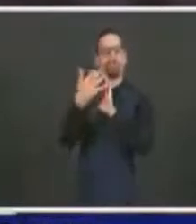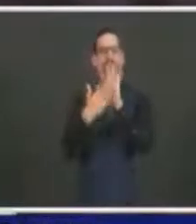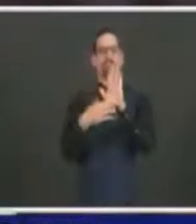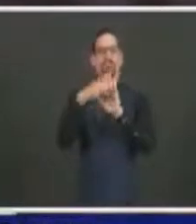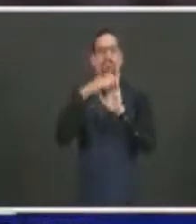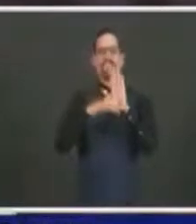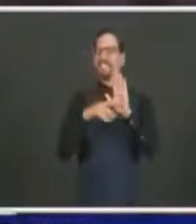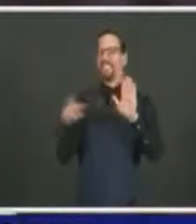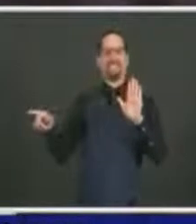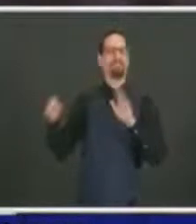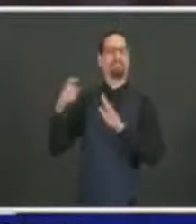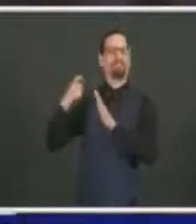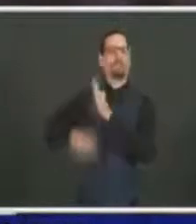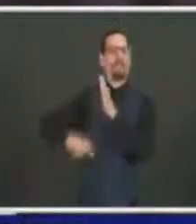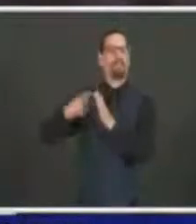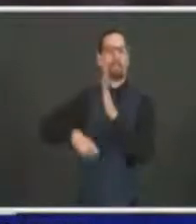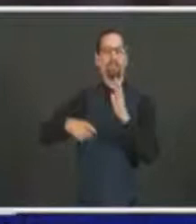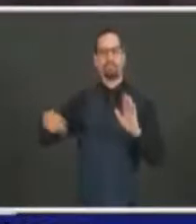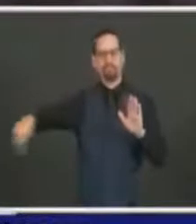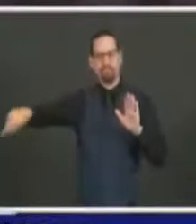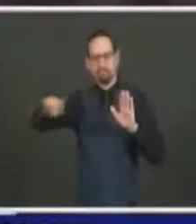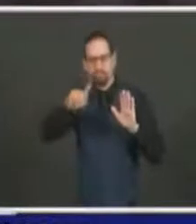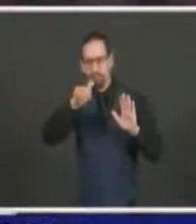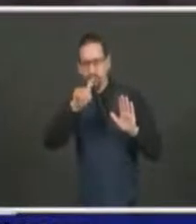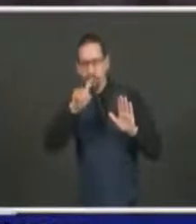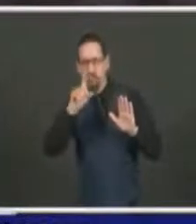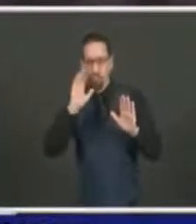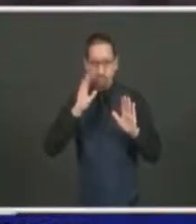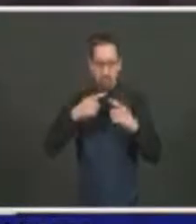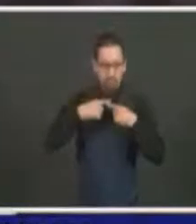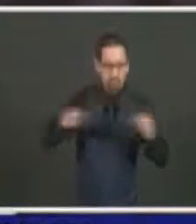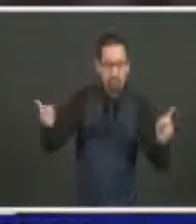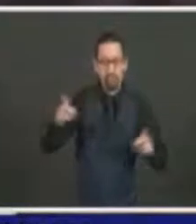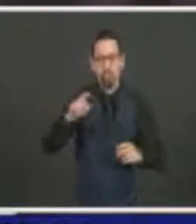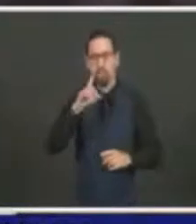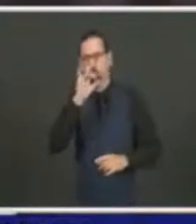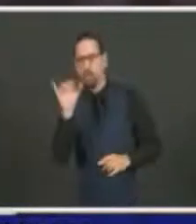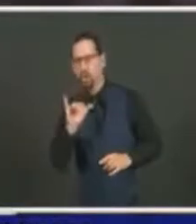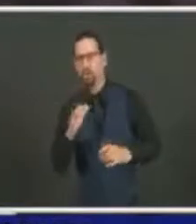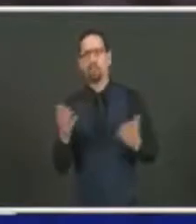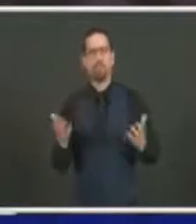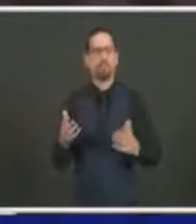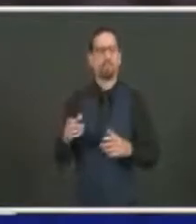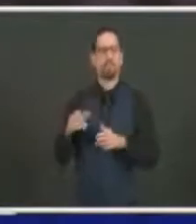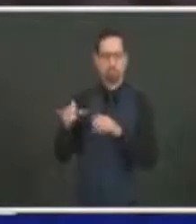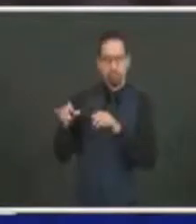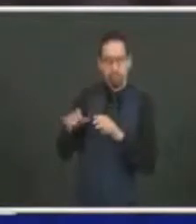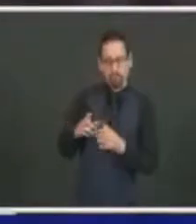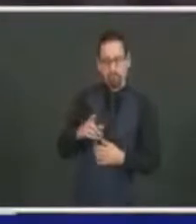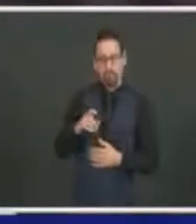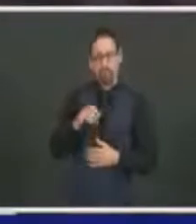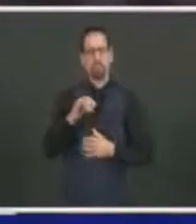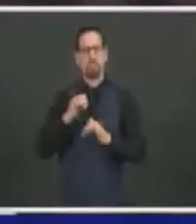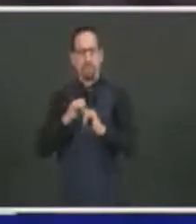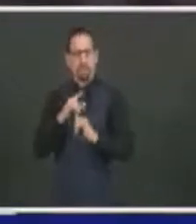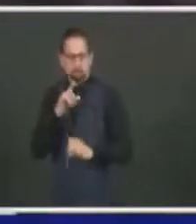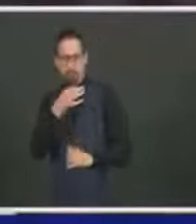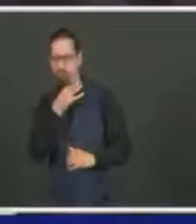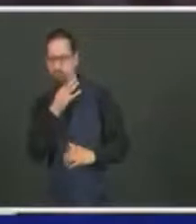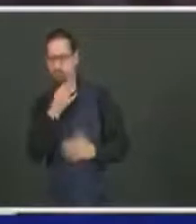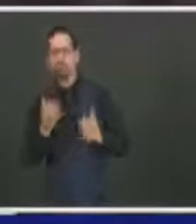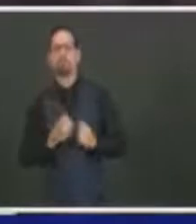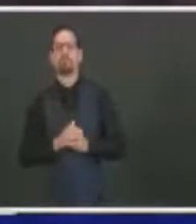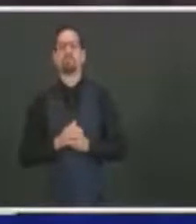they were violated with, and this is what can happen to you if you fall under these violations? Yeah, that excellent question